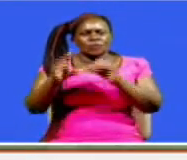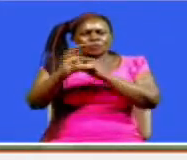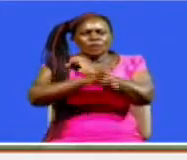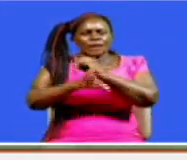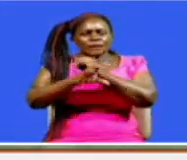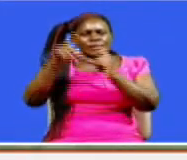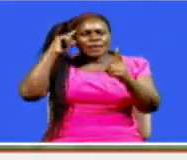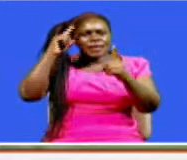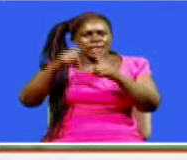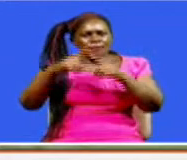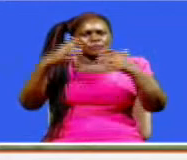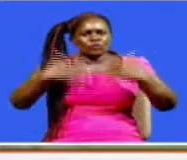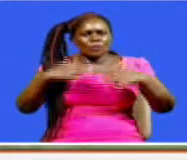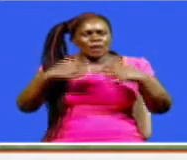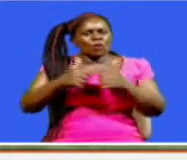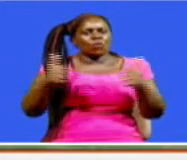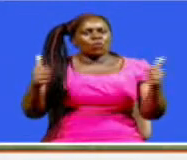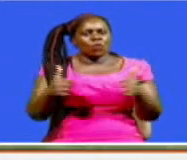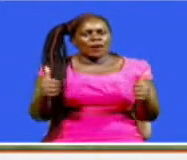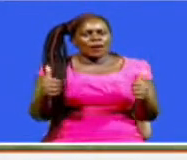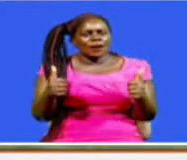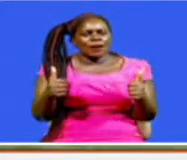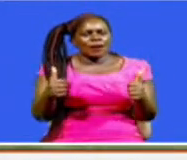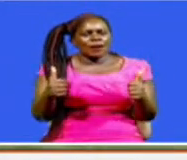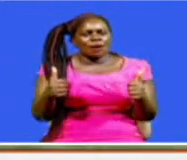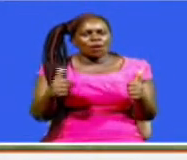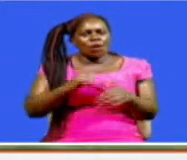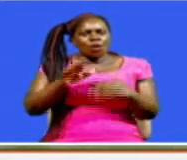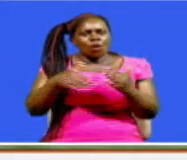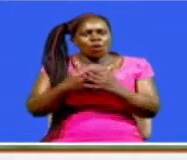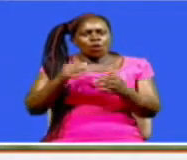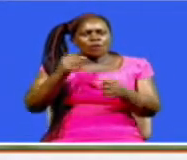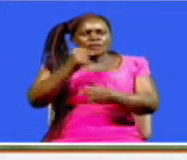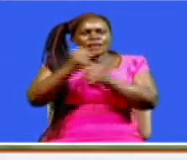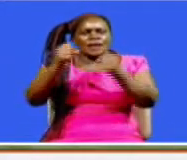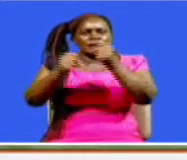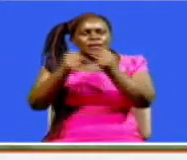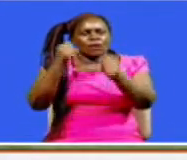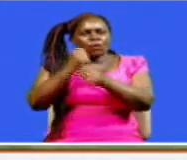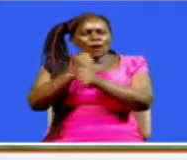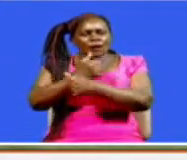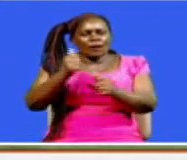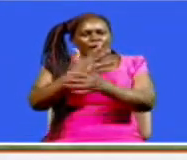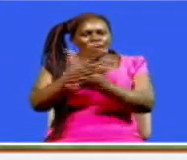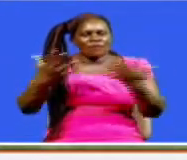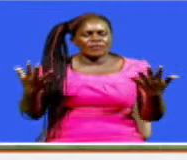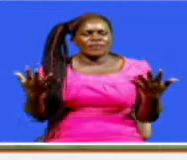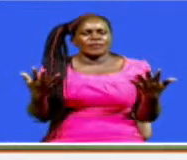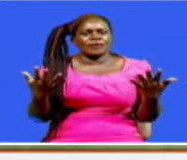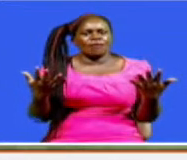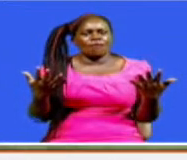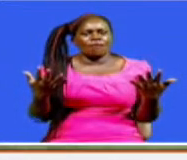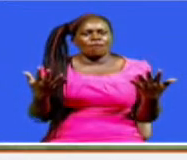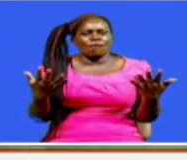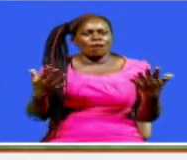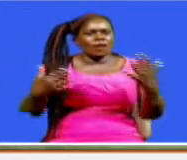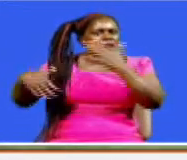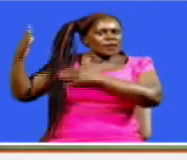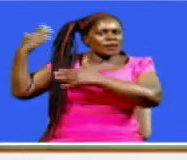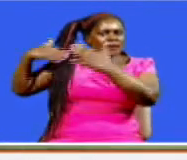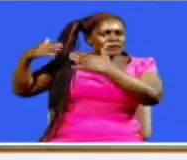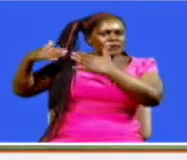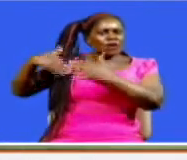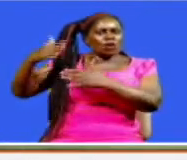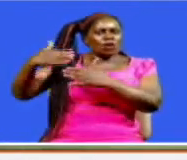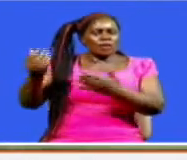to play very well, execute all our structures and execute everything. In terms of history